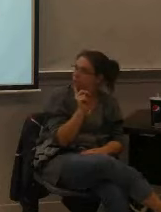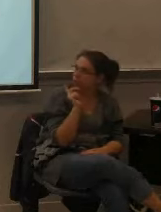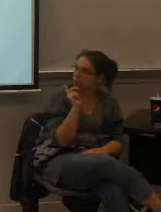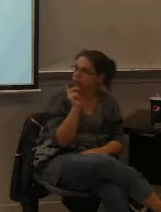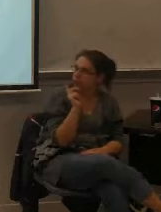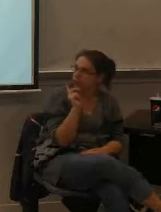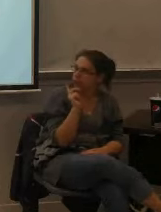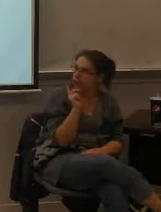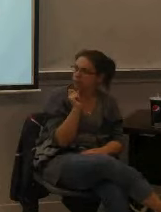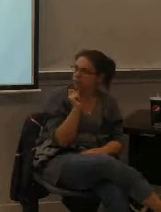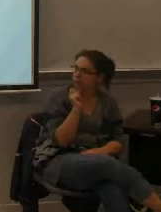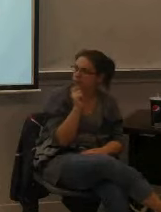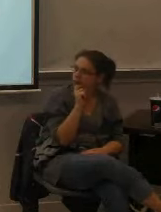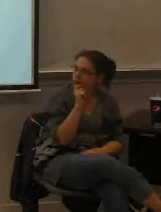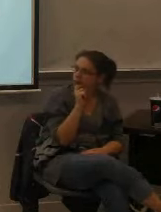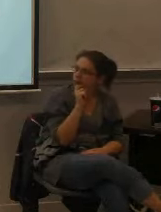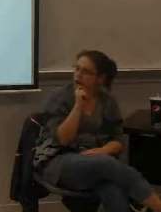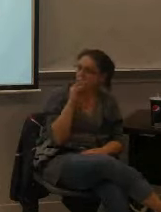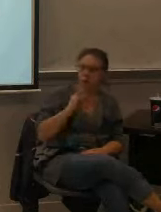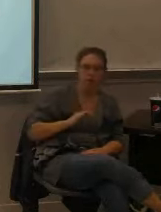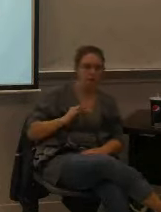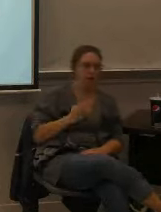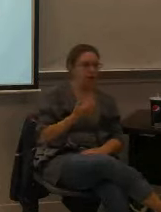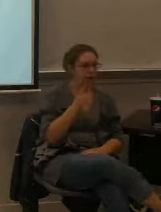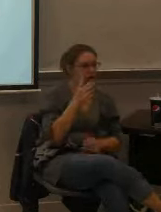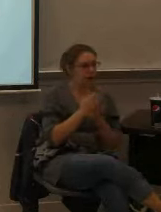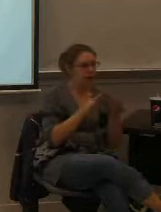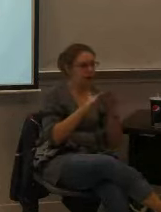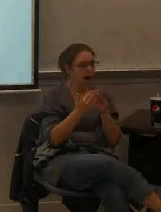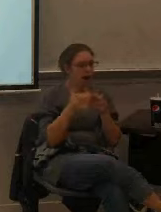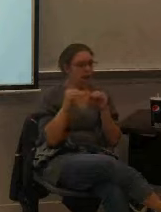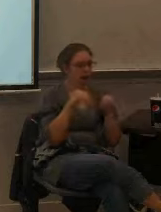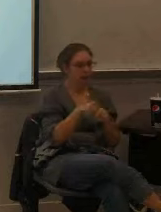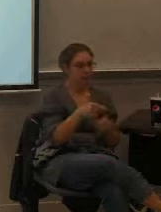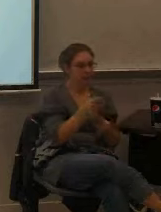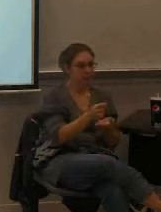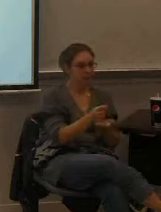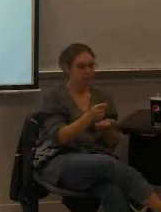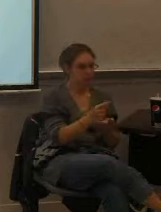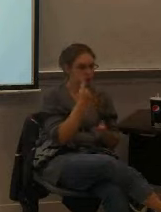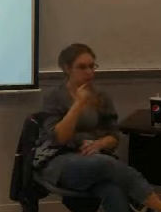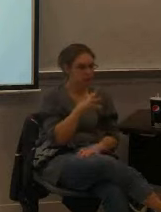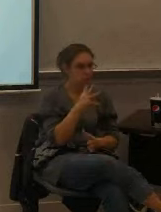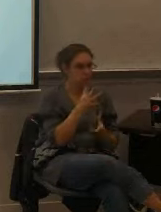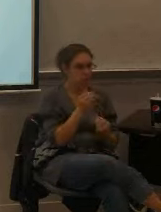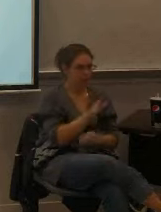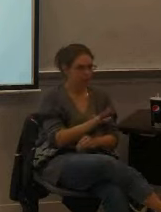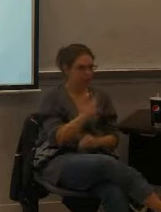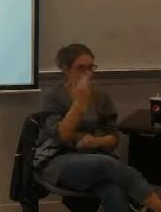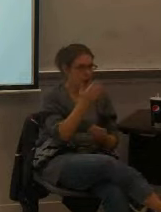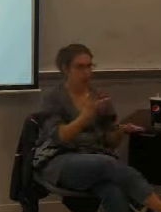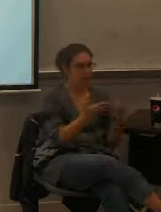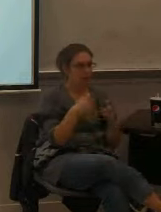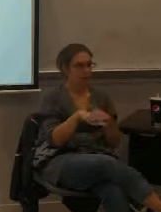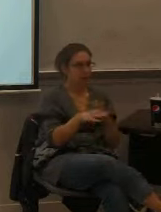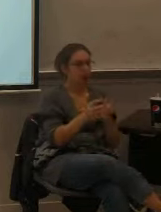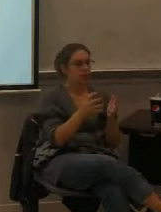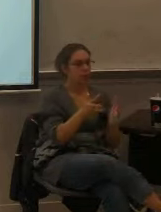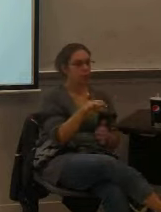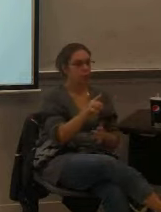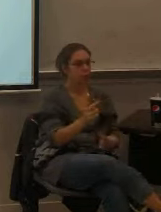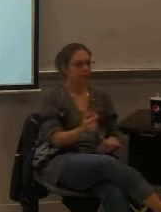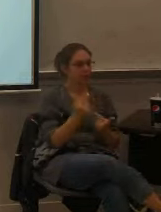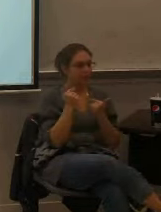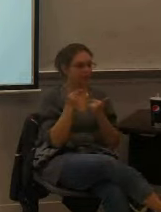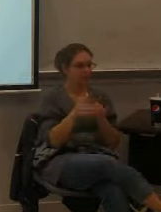This is a useful thing for some municipalities that have put in these treatment wetlands, because they bring in a lot of wildlife. They